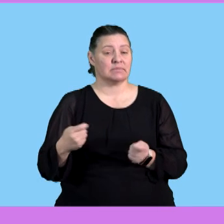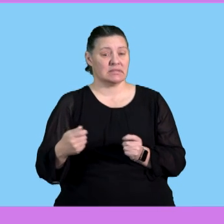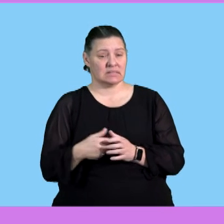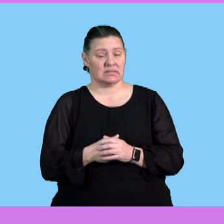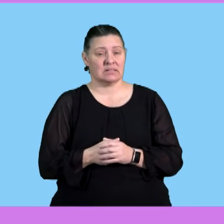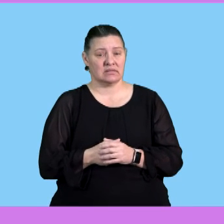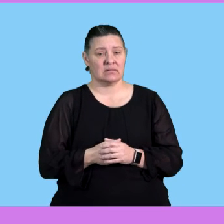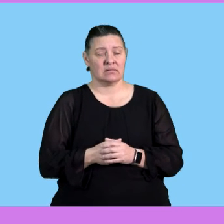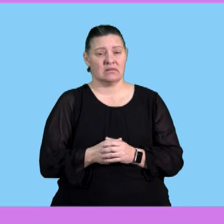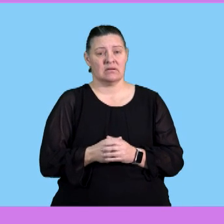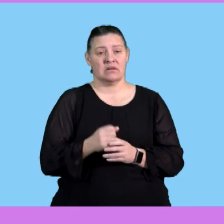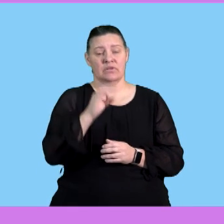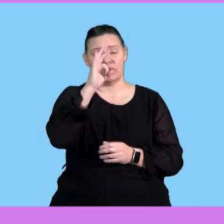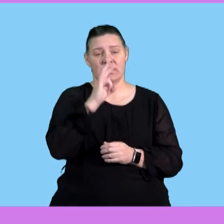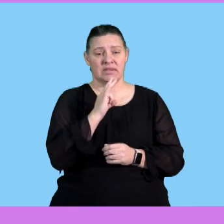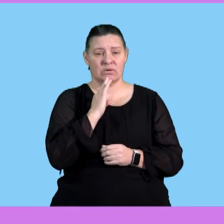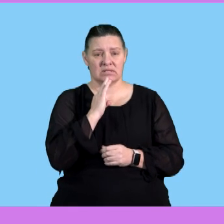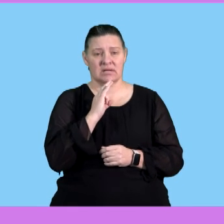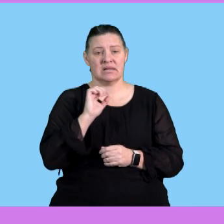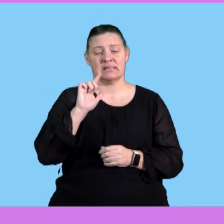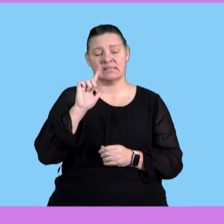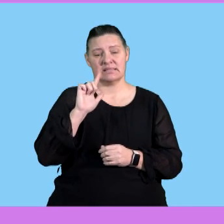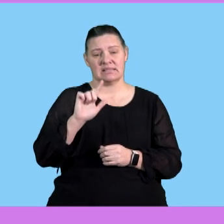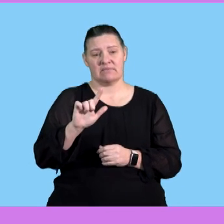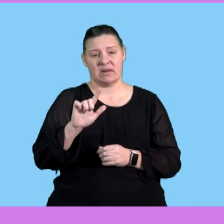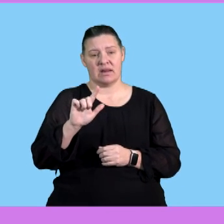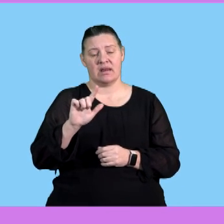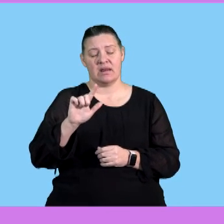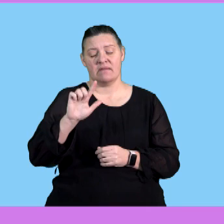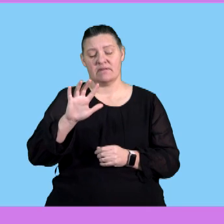total expenses is now